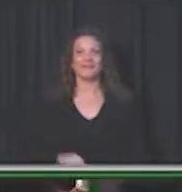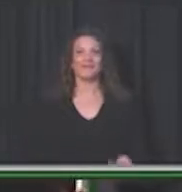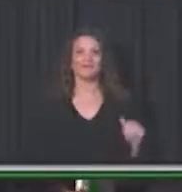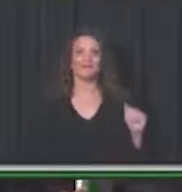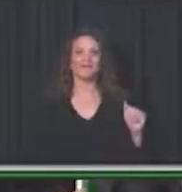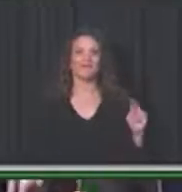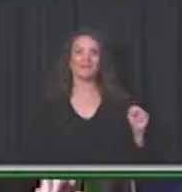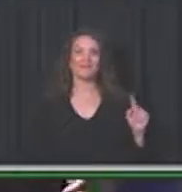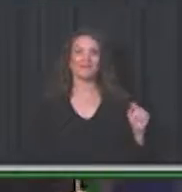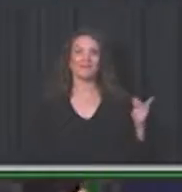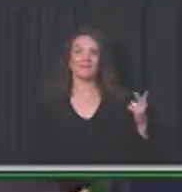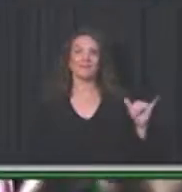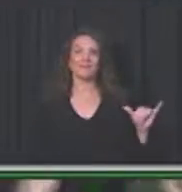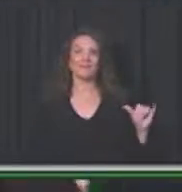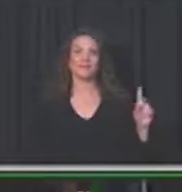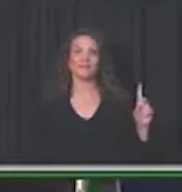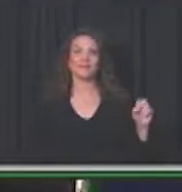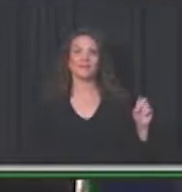Anthony Doogie.